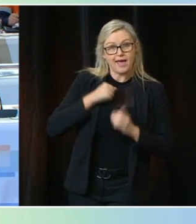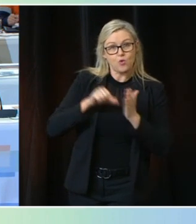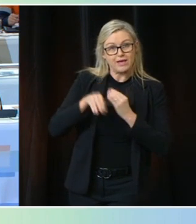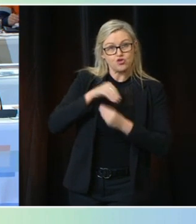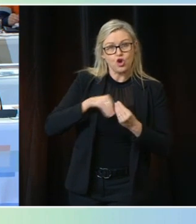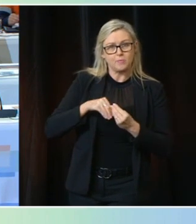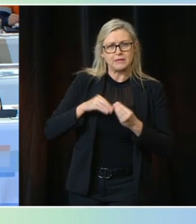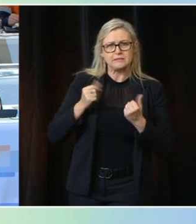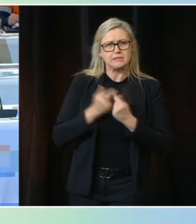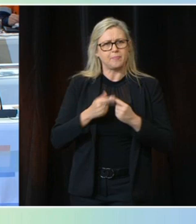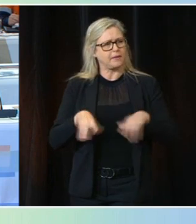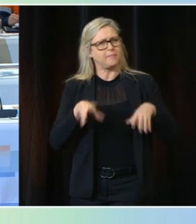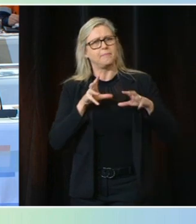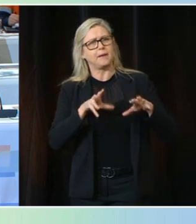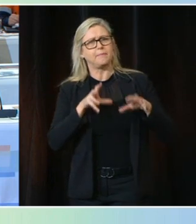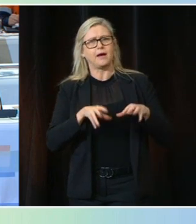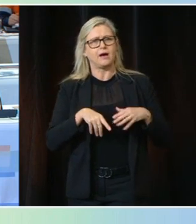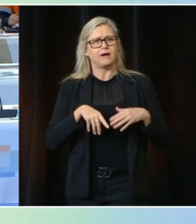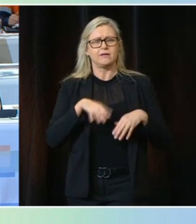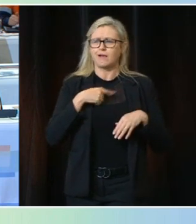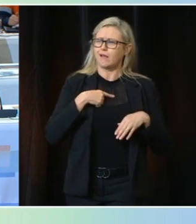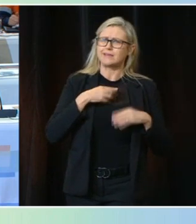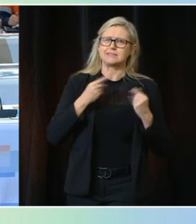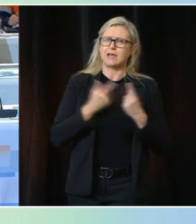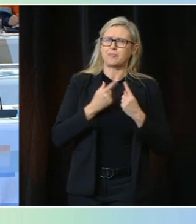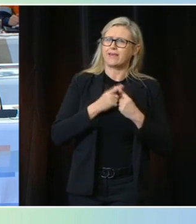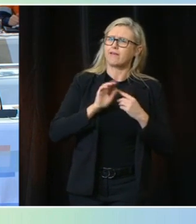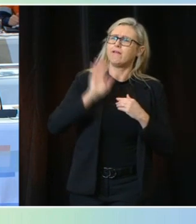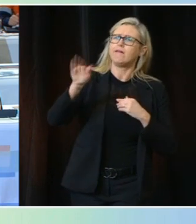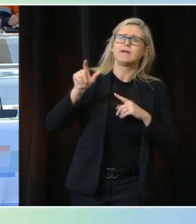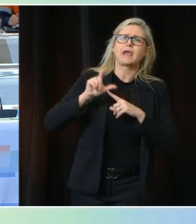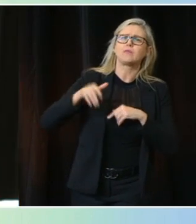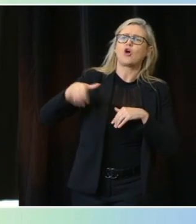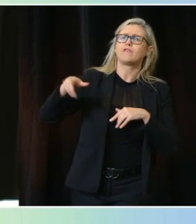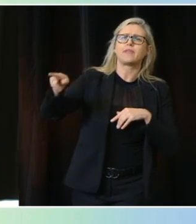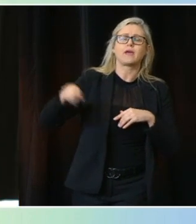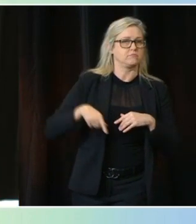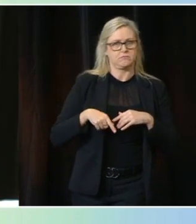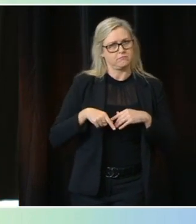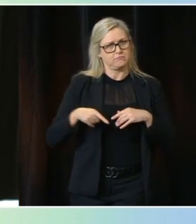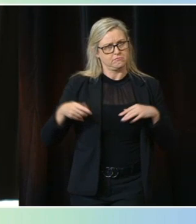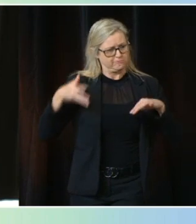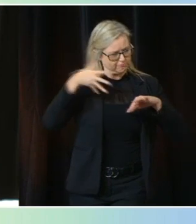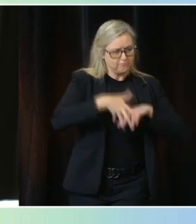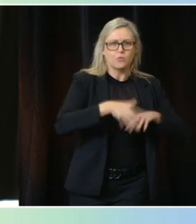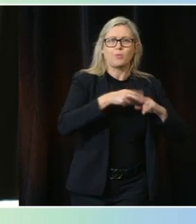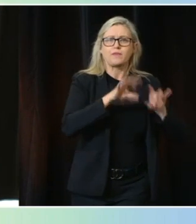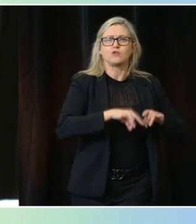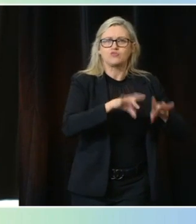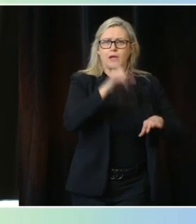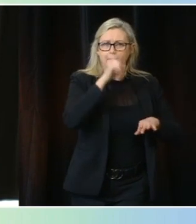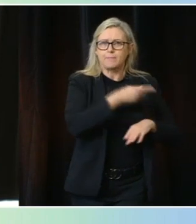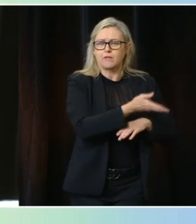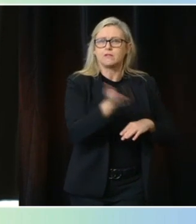removed from people's lives it is about them Australians Australian